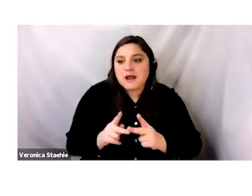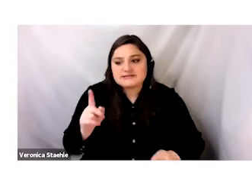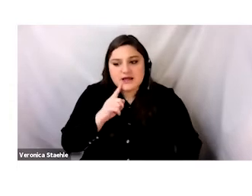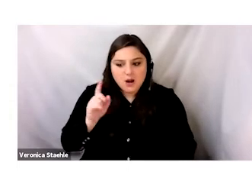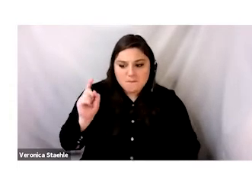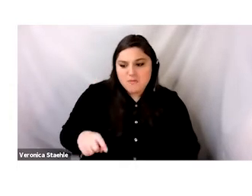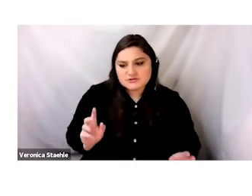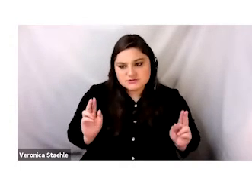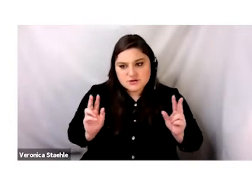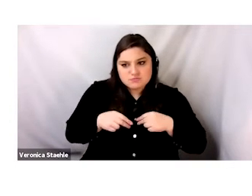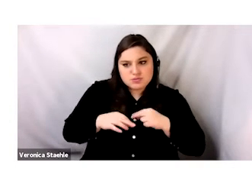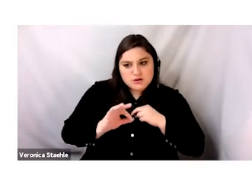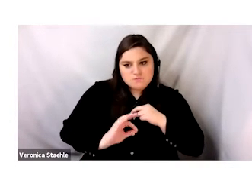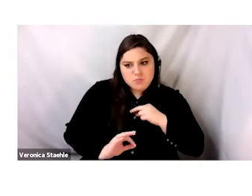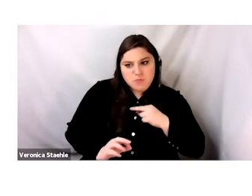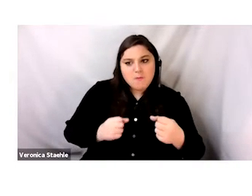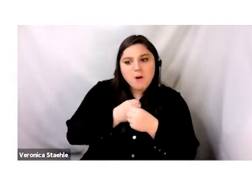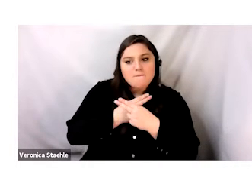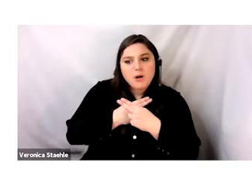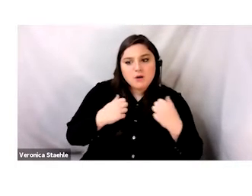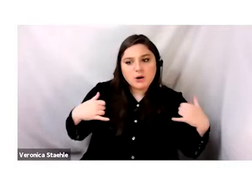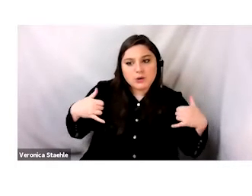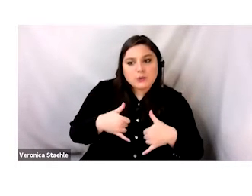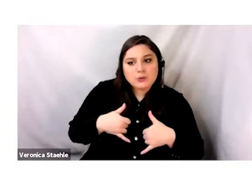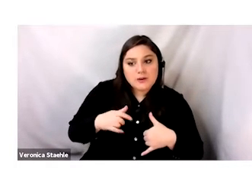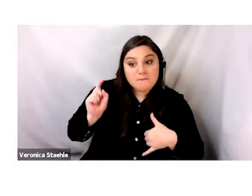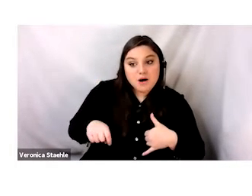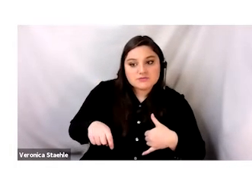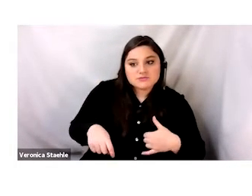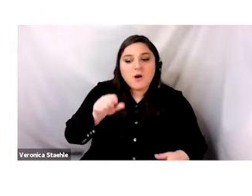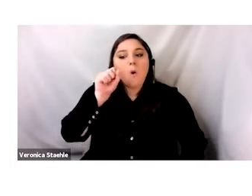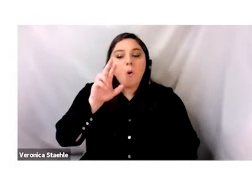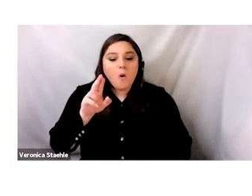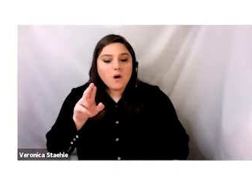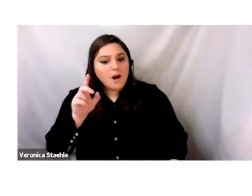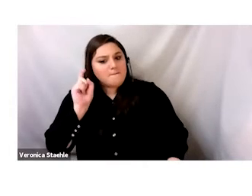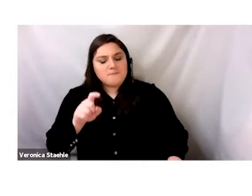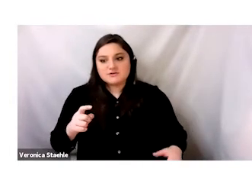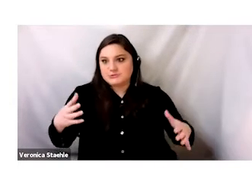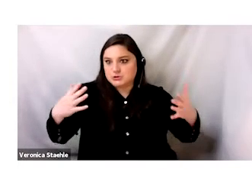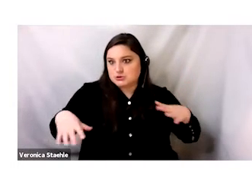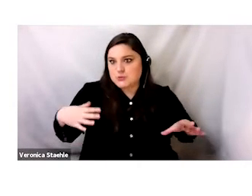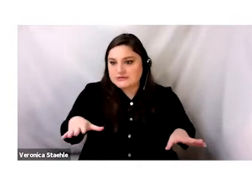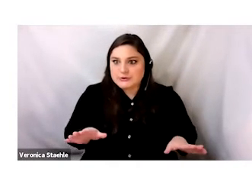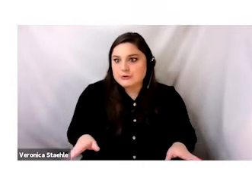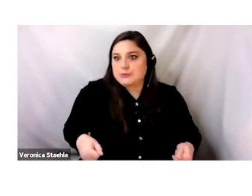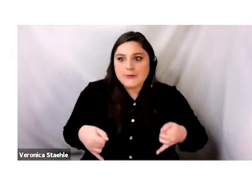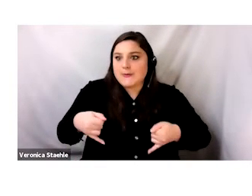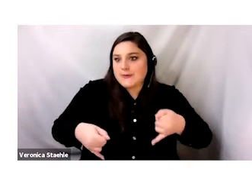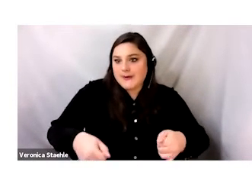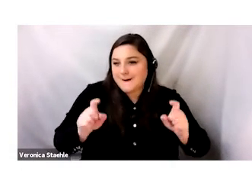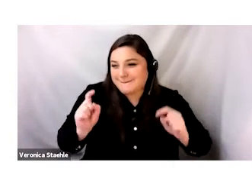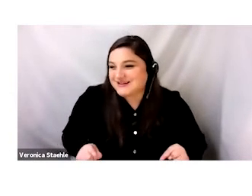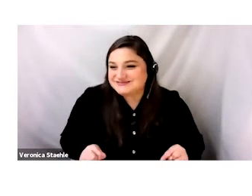certain imagery. And it has seeped so much in our value of people that even my young little nephew,